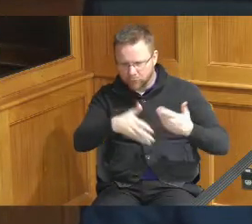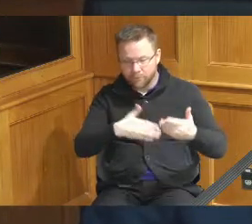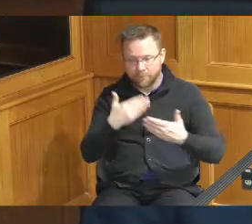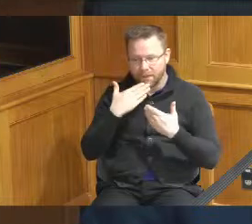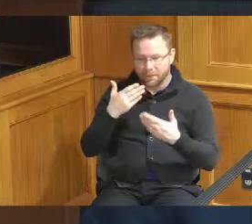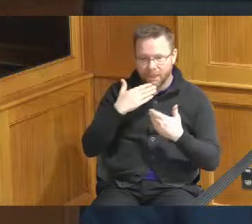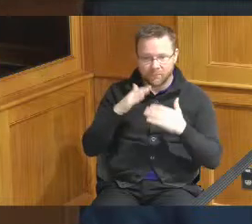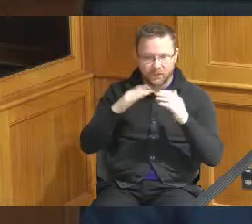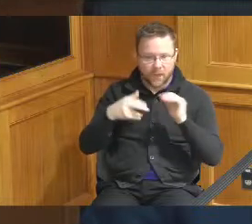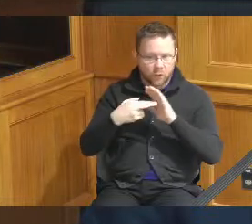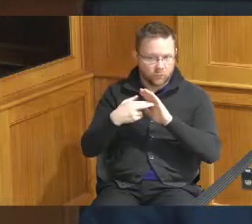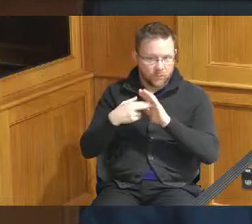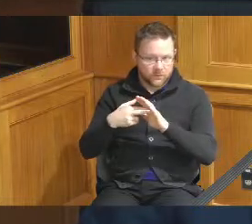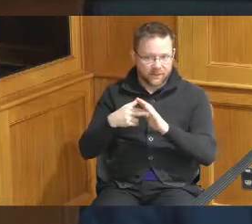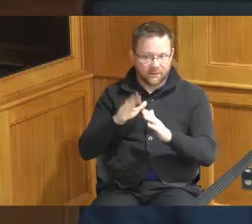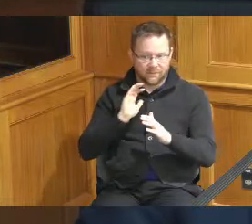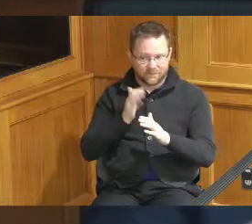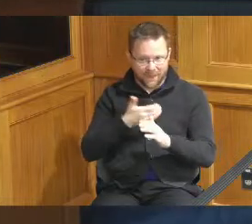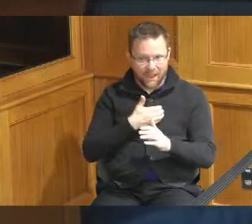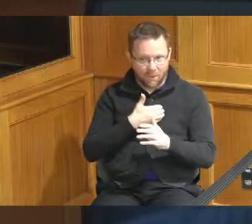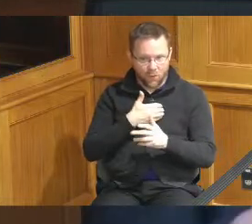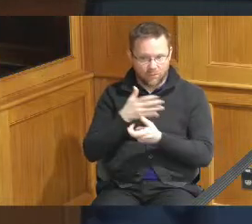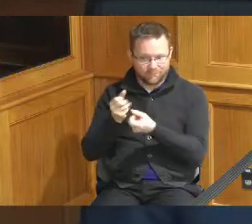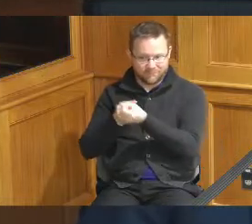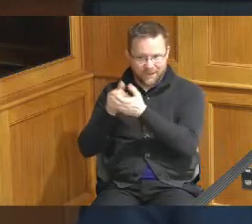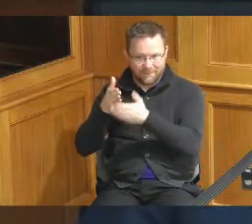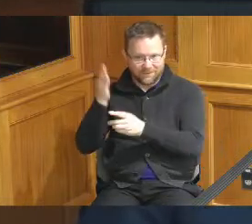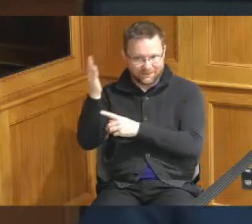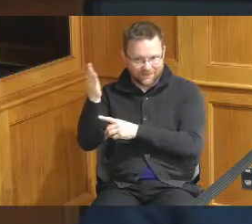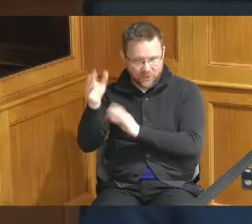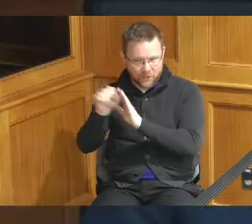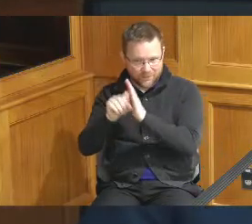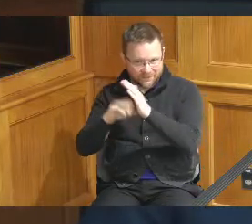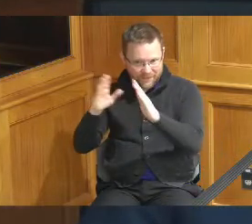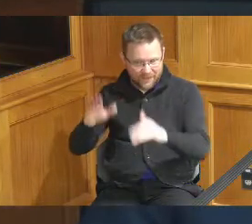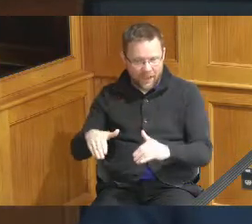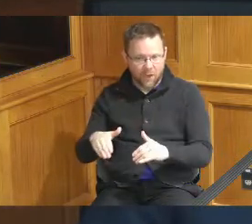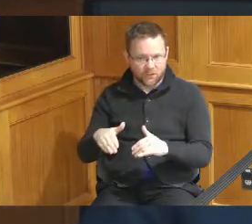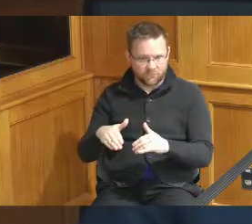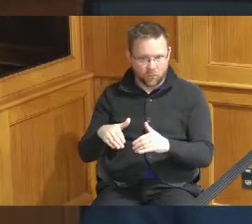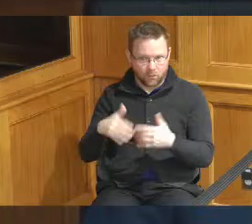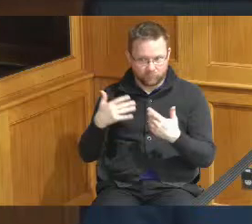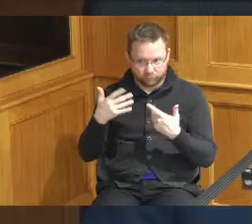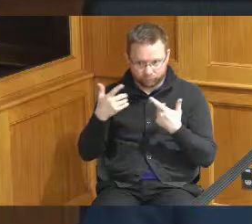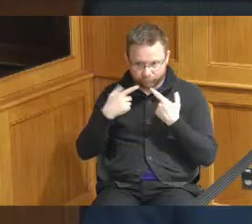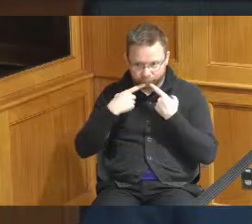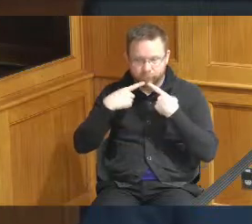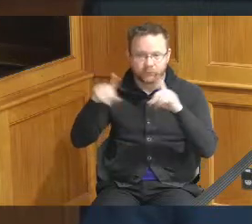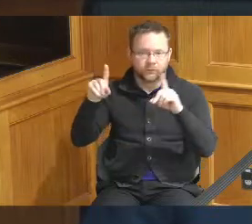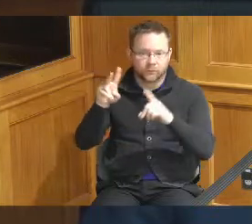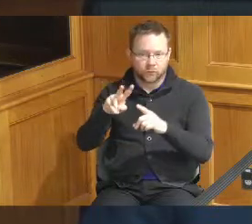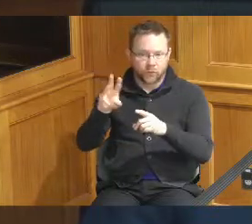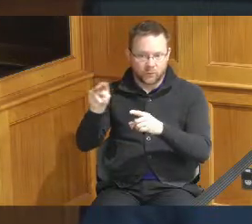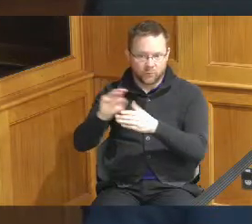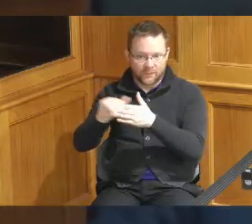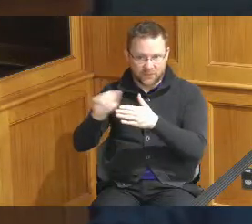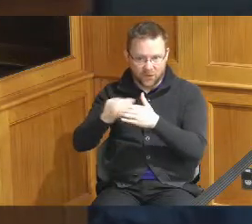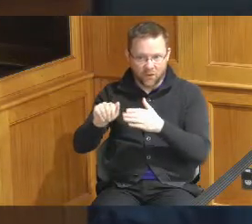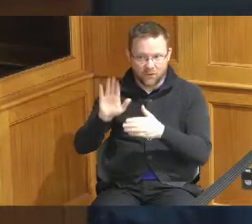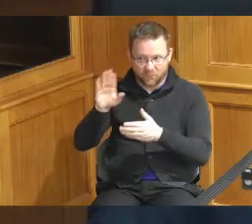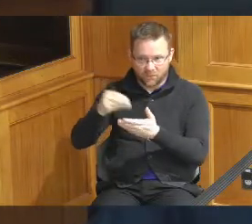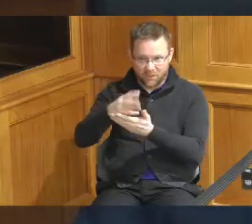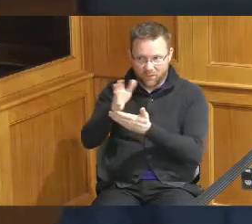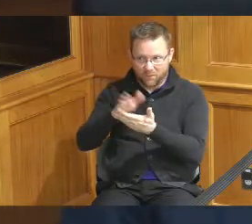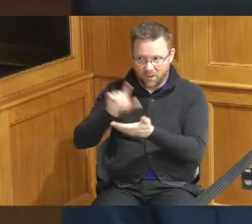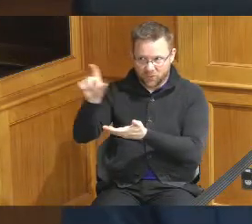to our delegation members for securing $22 million so far out of that large capital budget that they are moving